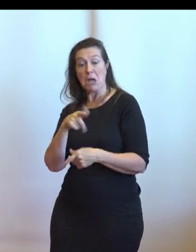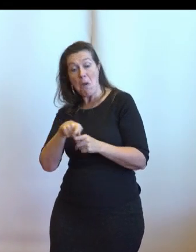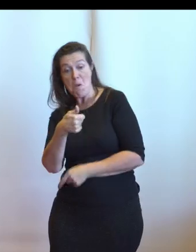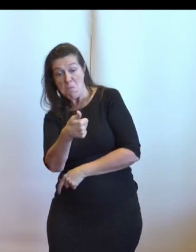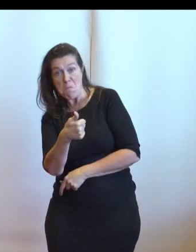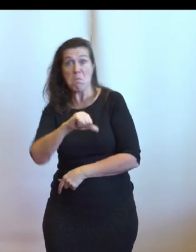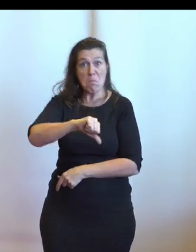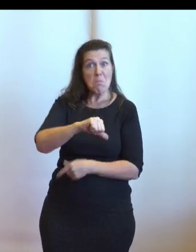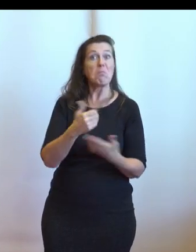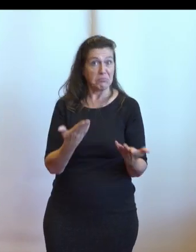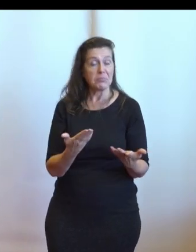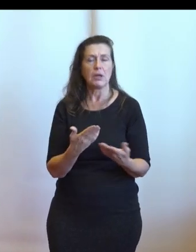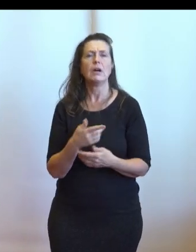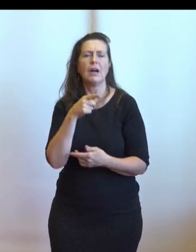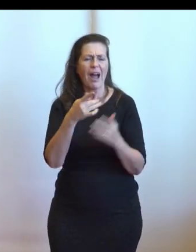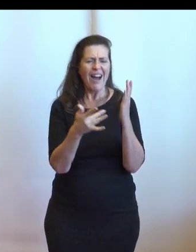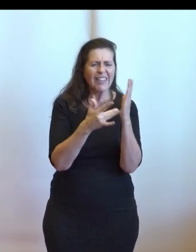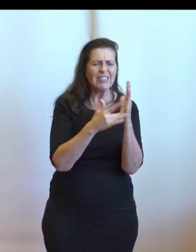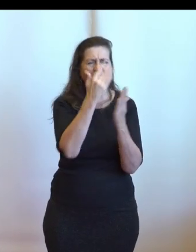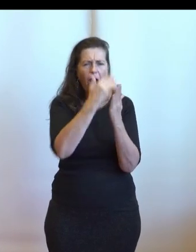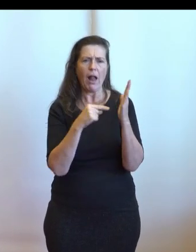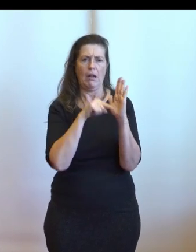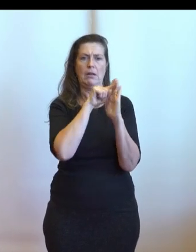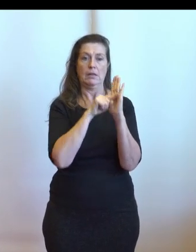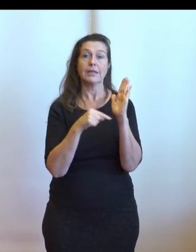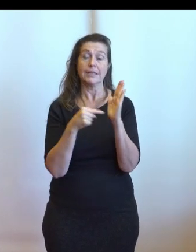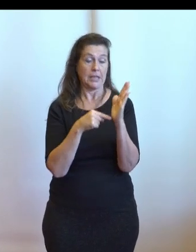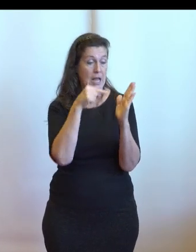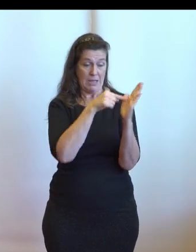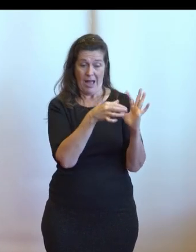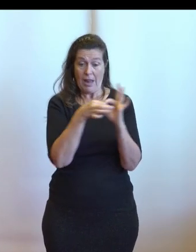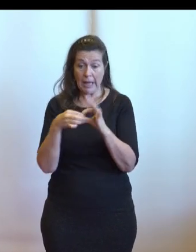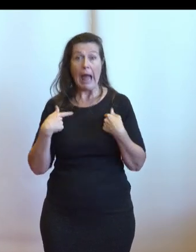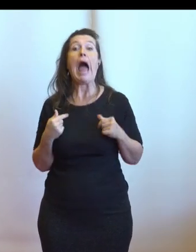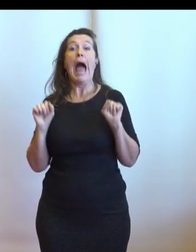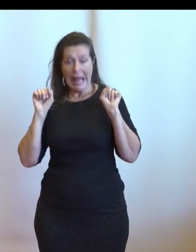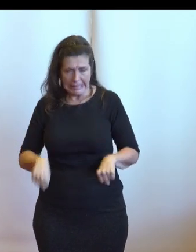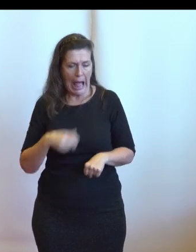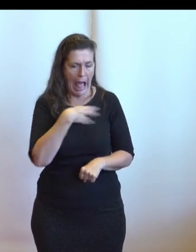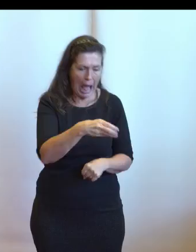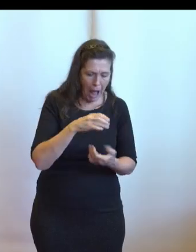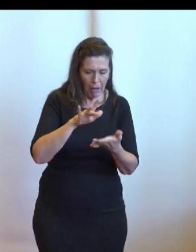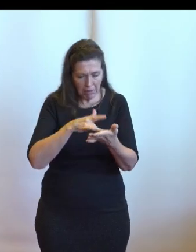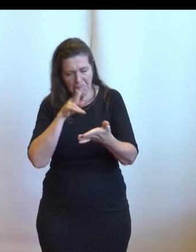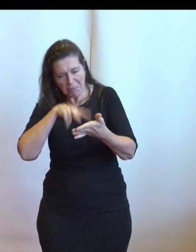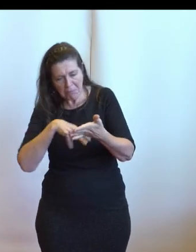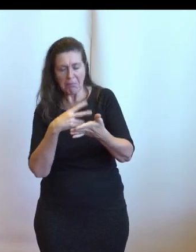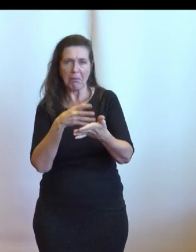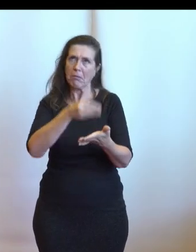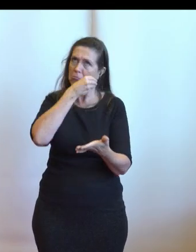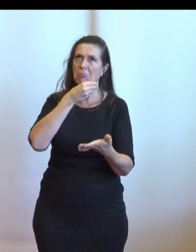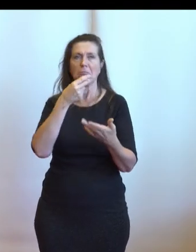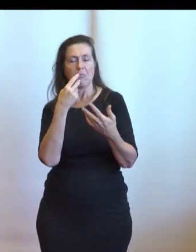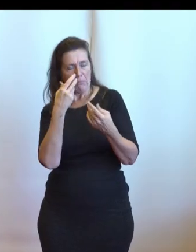going beyond technical requirements. It's really about usability of the tool, of our applications.